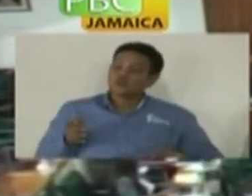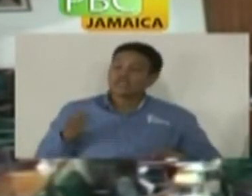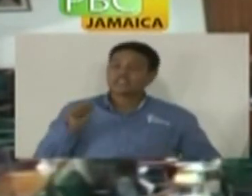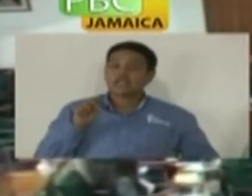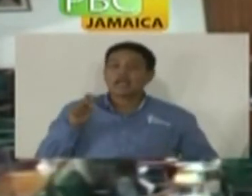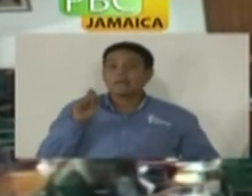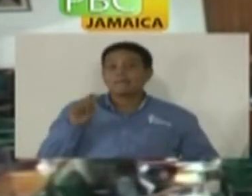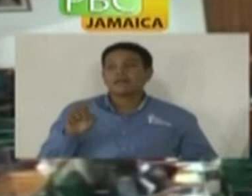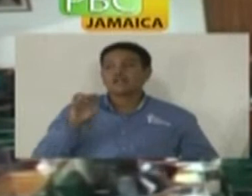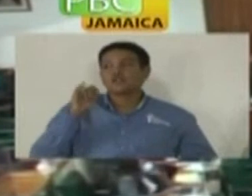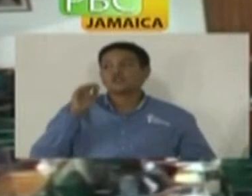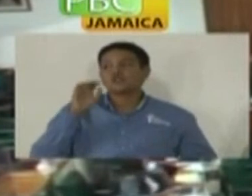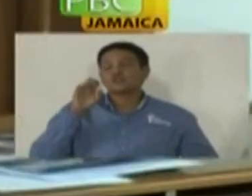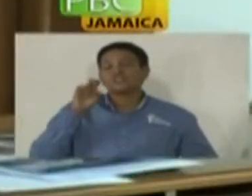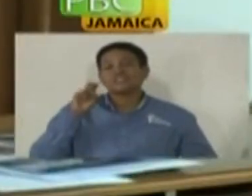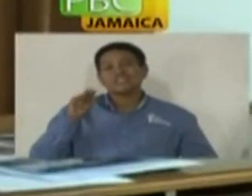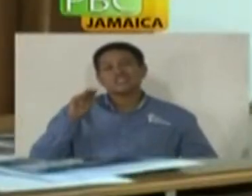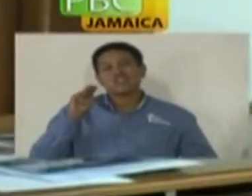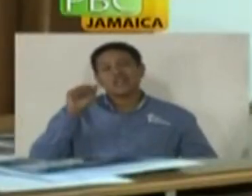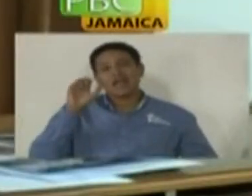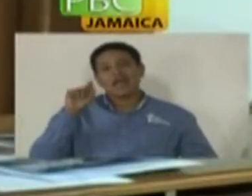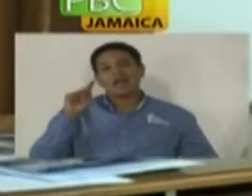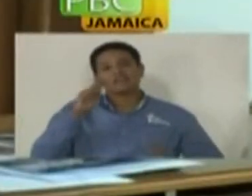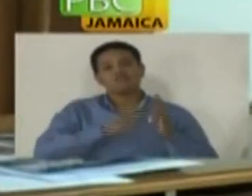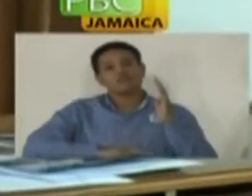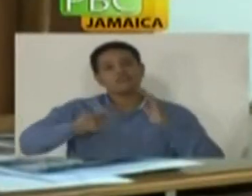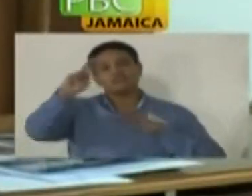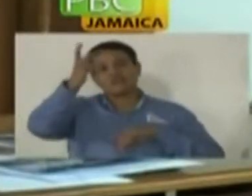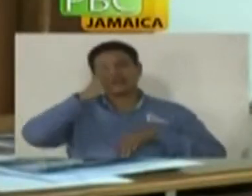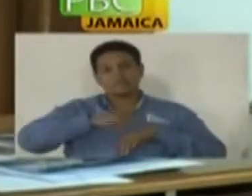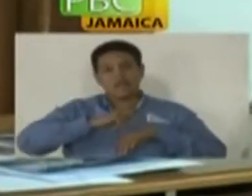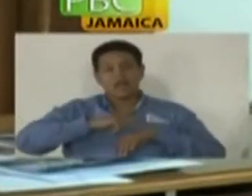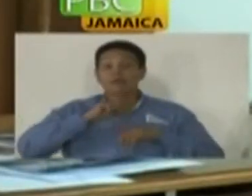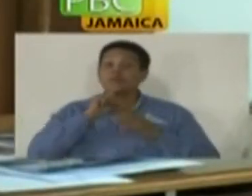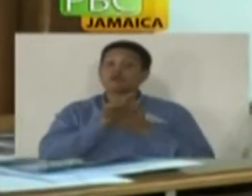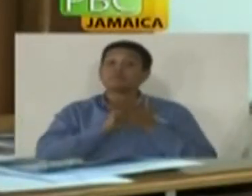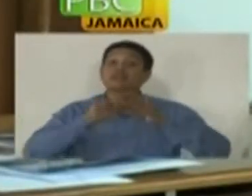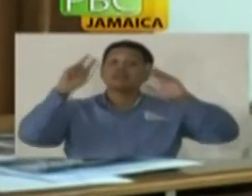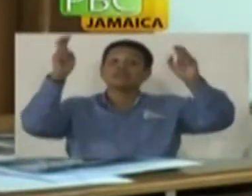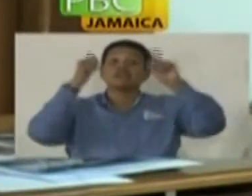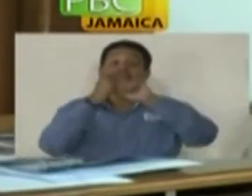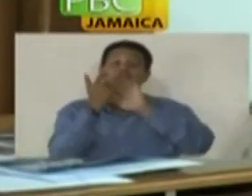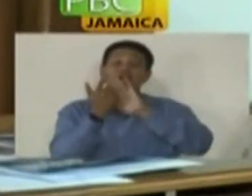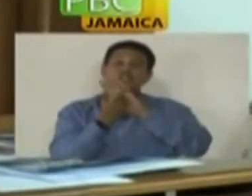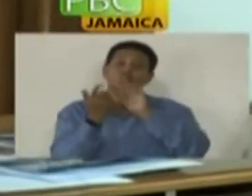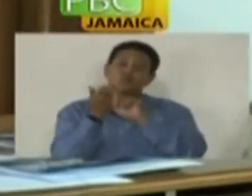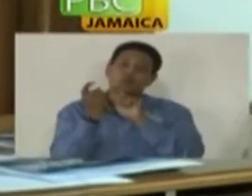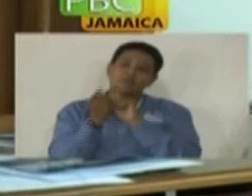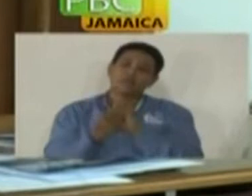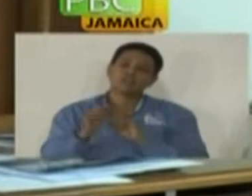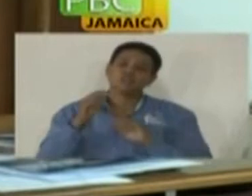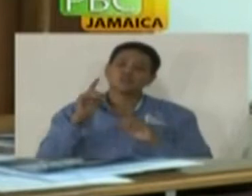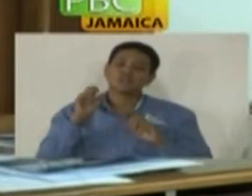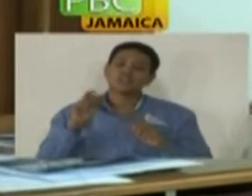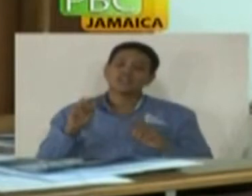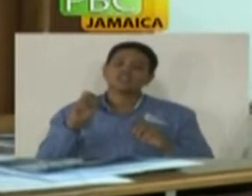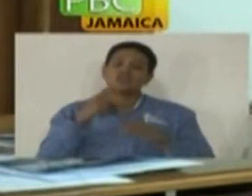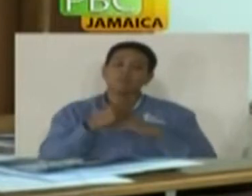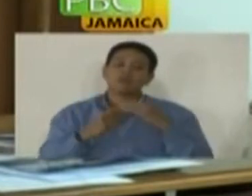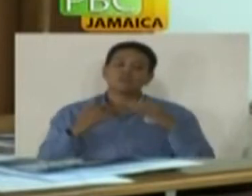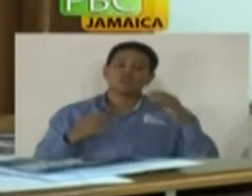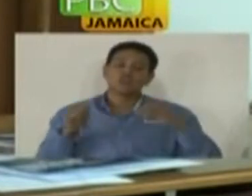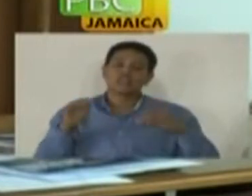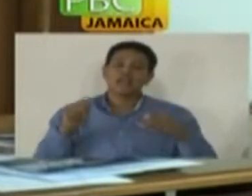Appellate Jurisdiction Act read a second time. And a bill entitled an act to amend the Judicature Parish Court